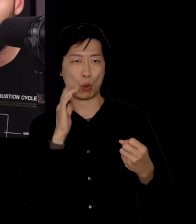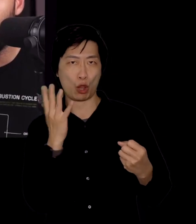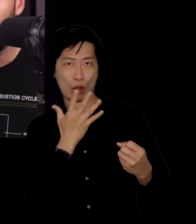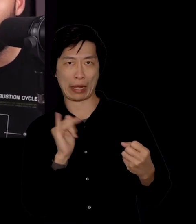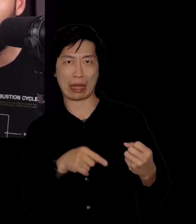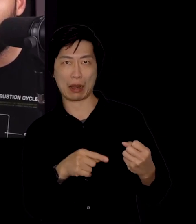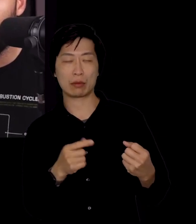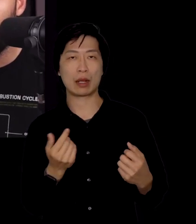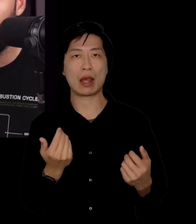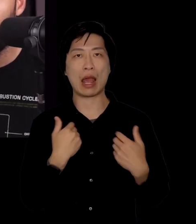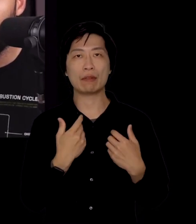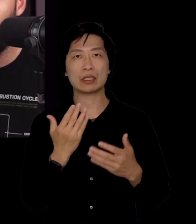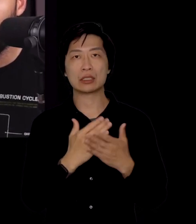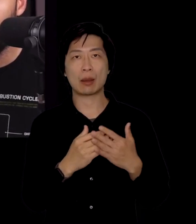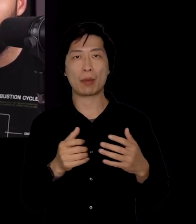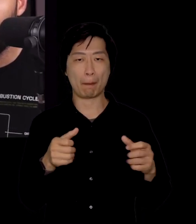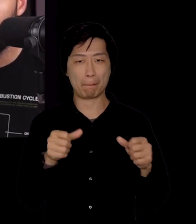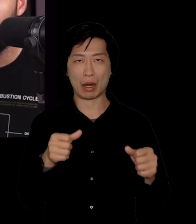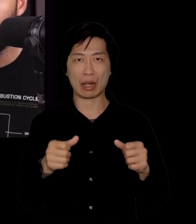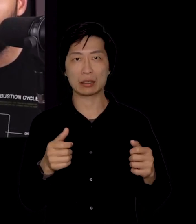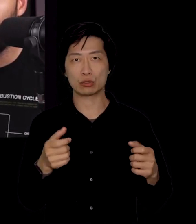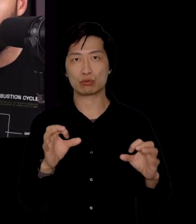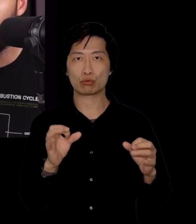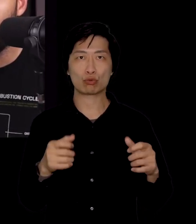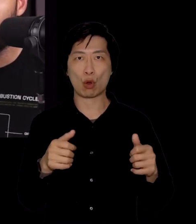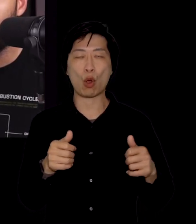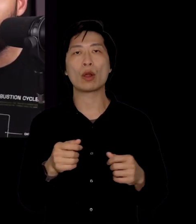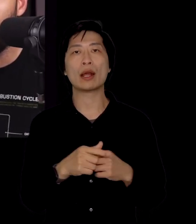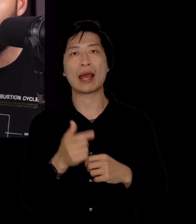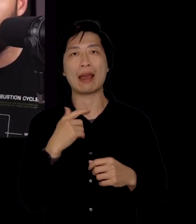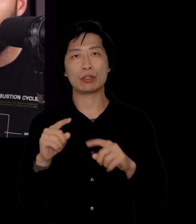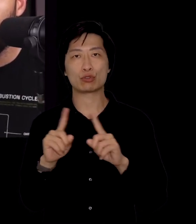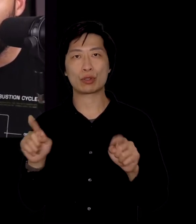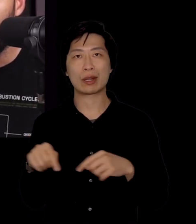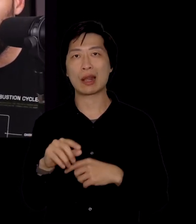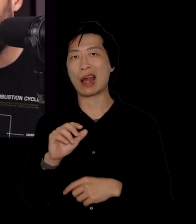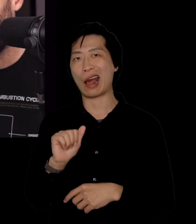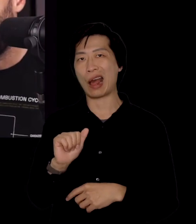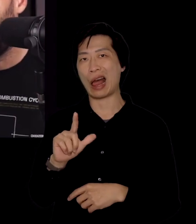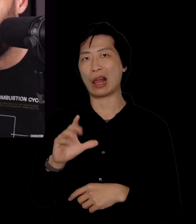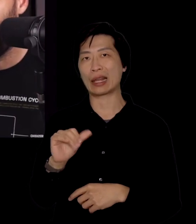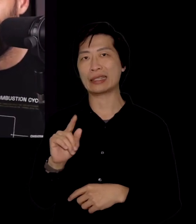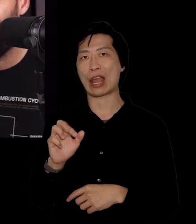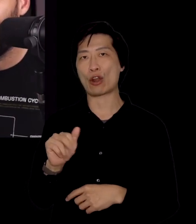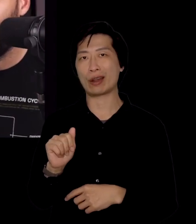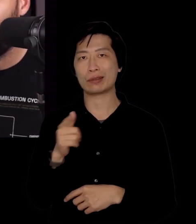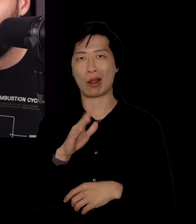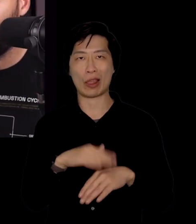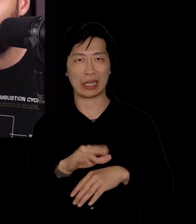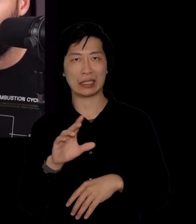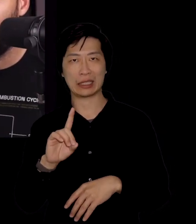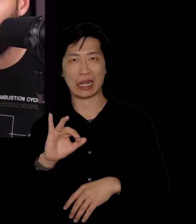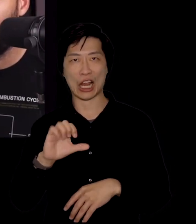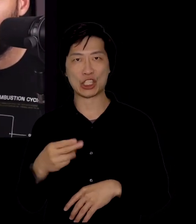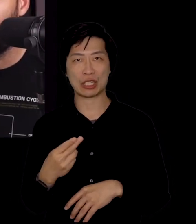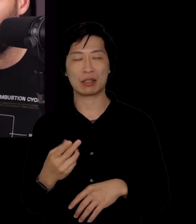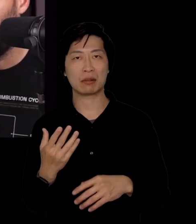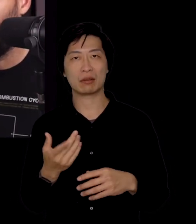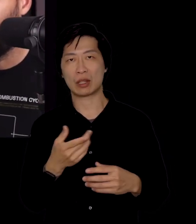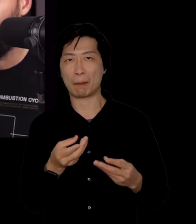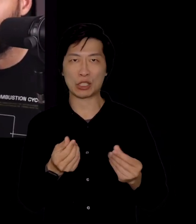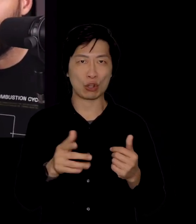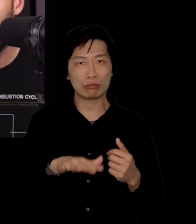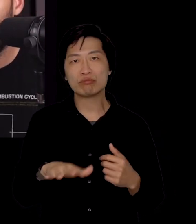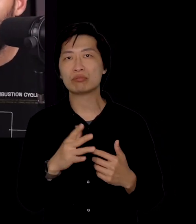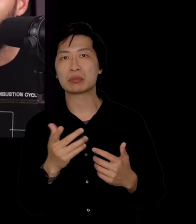steering wheel is going to look like. It looks like we have some buttons there and scroll wheels. Here's the screen. You have Alcantara, looks like, on that dash. Maybe some here as